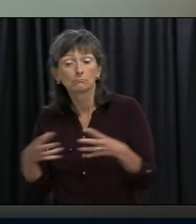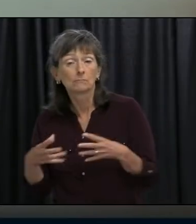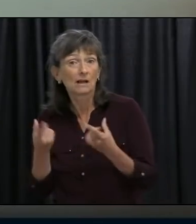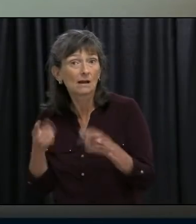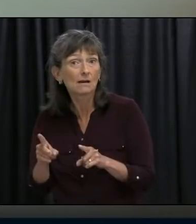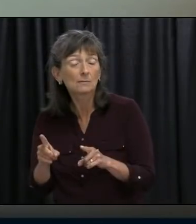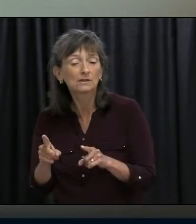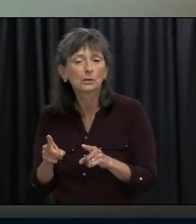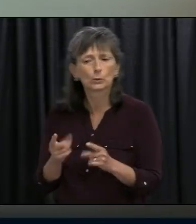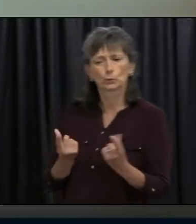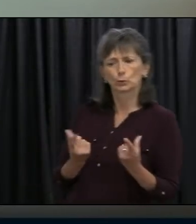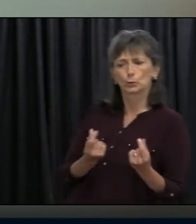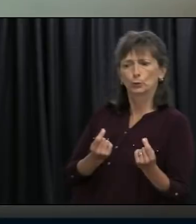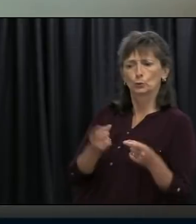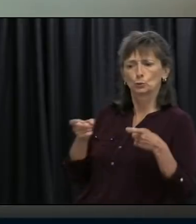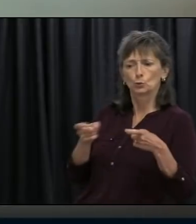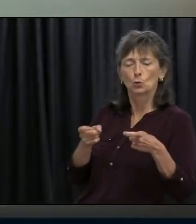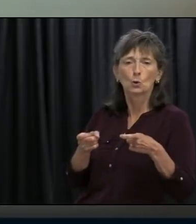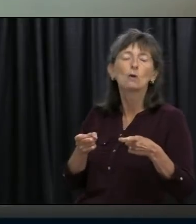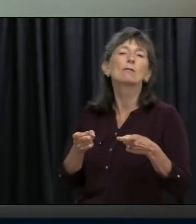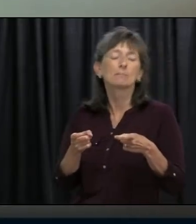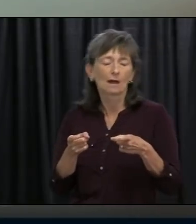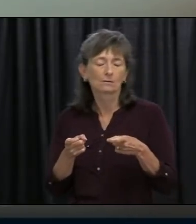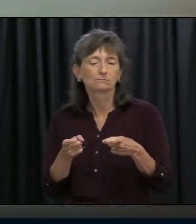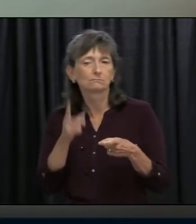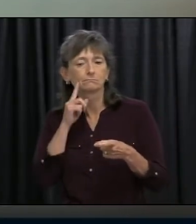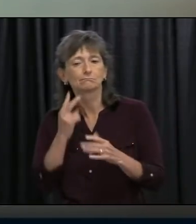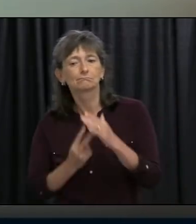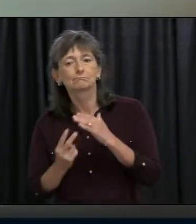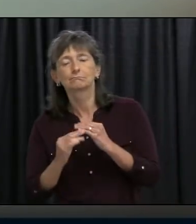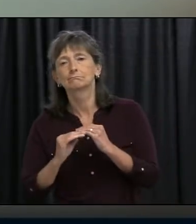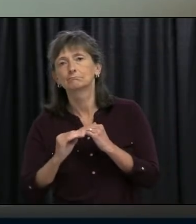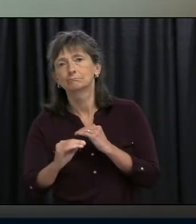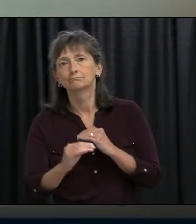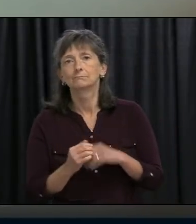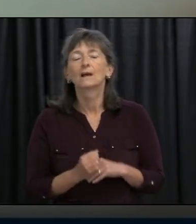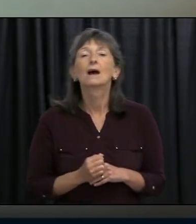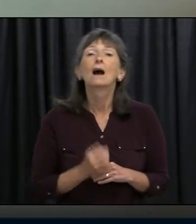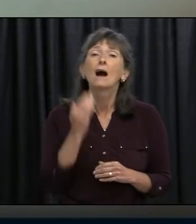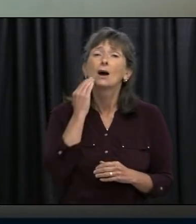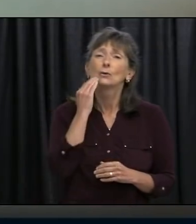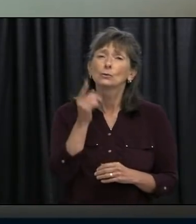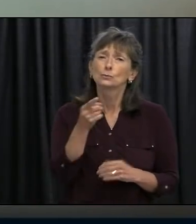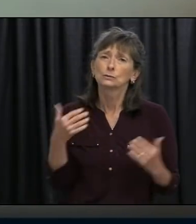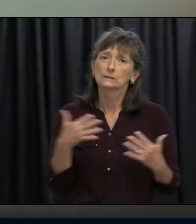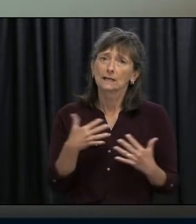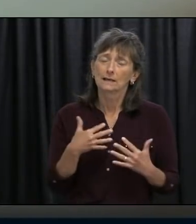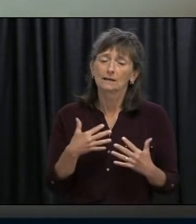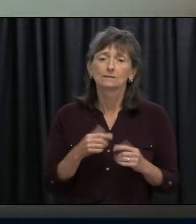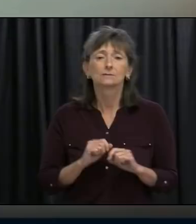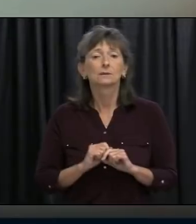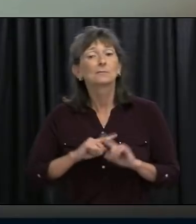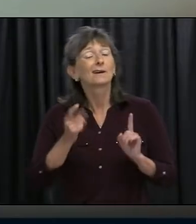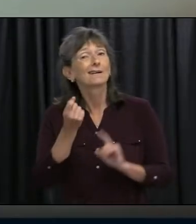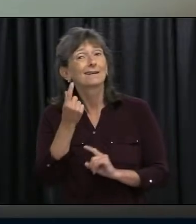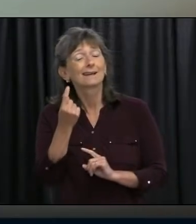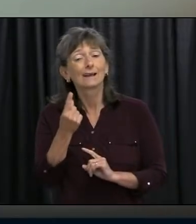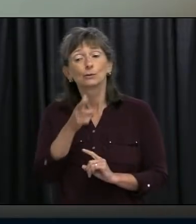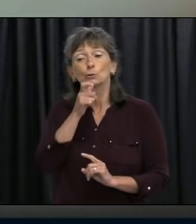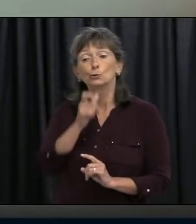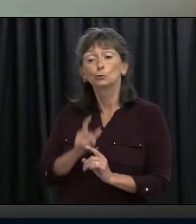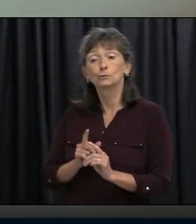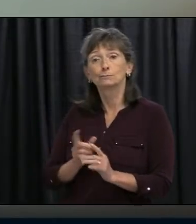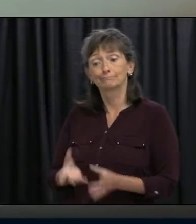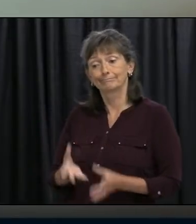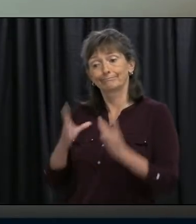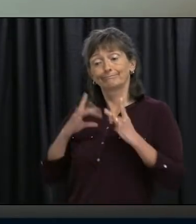our success in keeping our numbers low. I know people are scared, but it is impossible to know the personal circumstances of those around